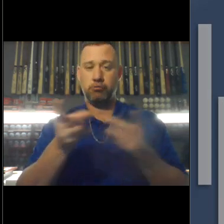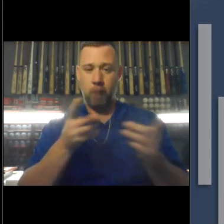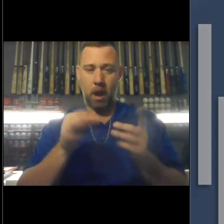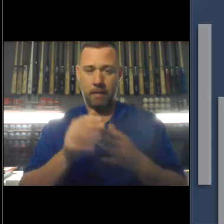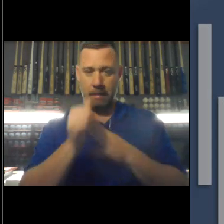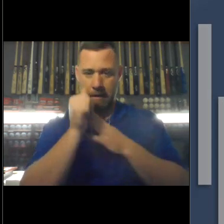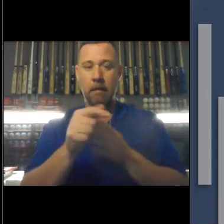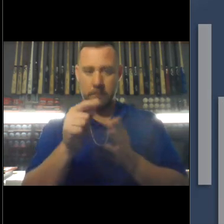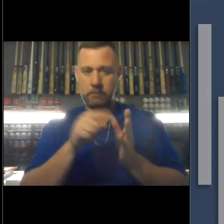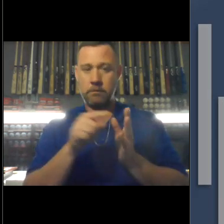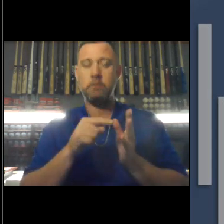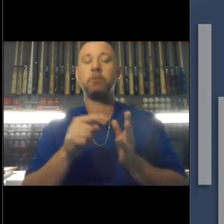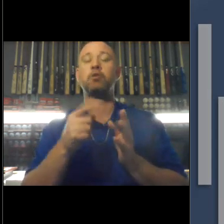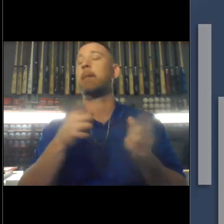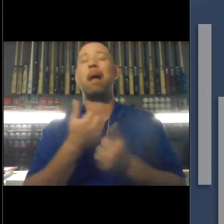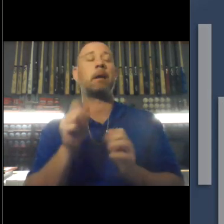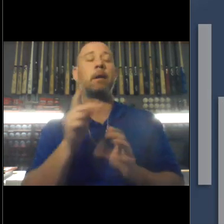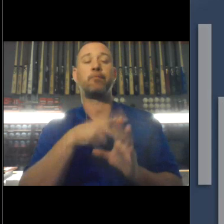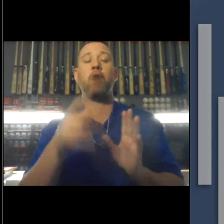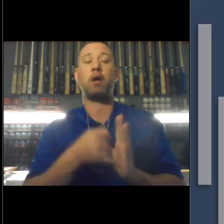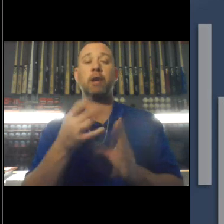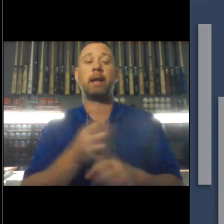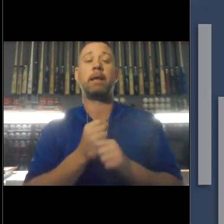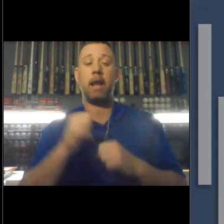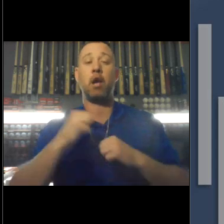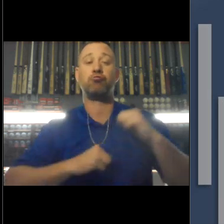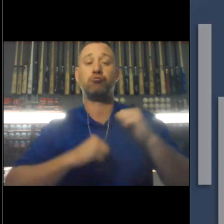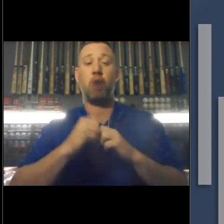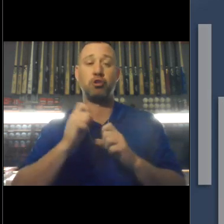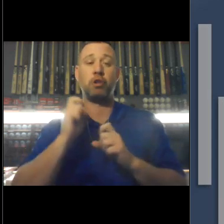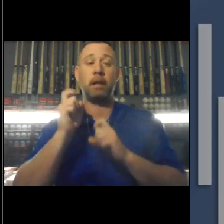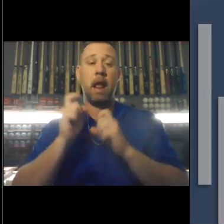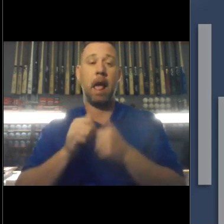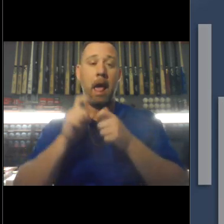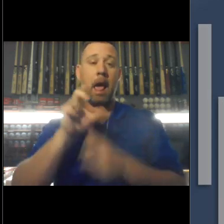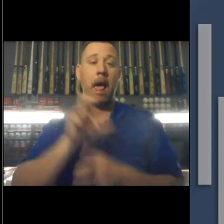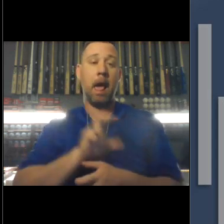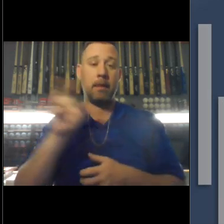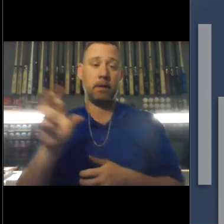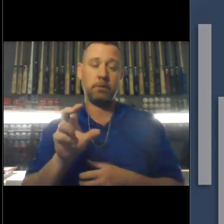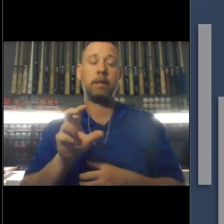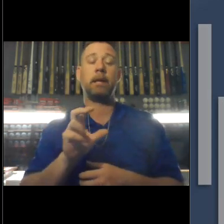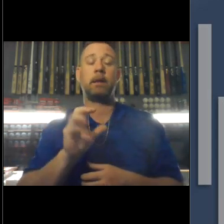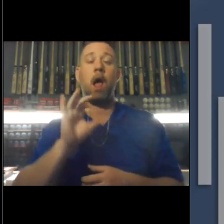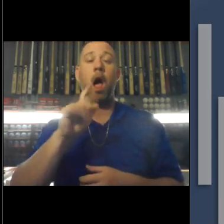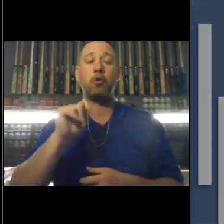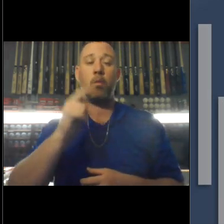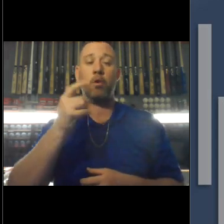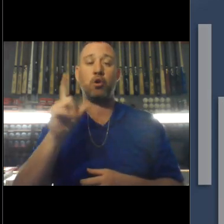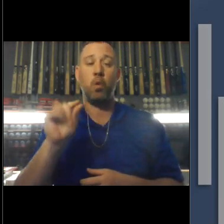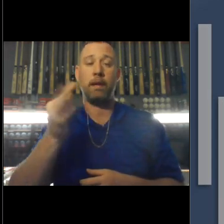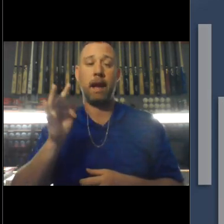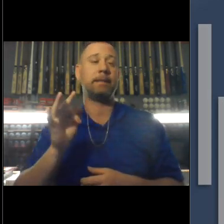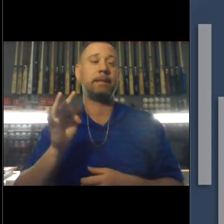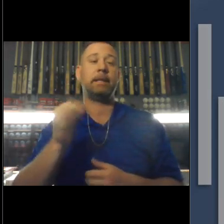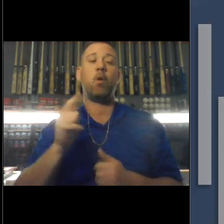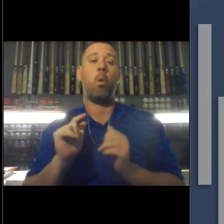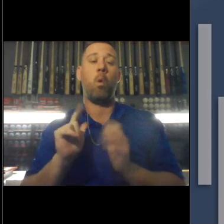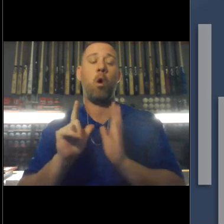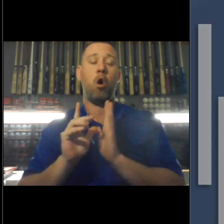applied to any project getting a construction allocation in October 2019 or later. This document